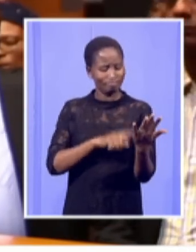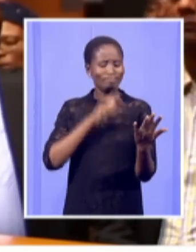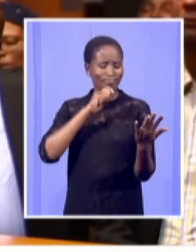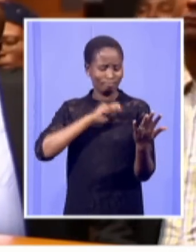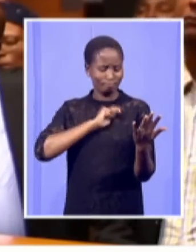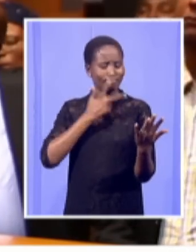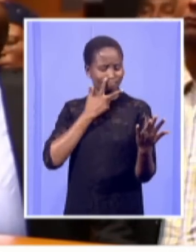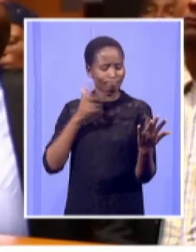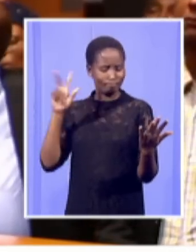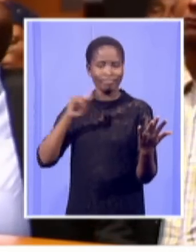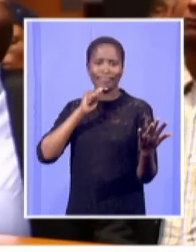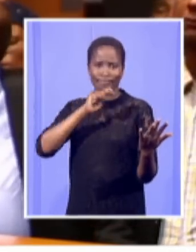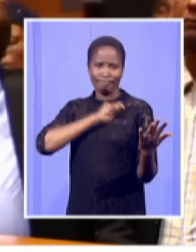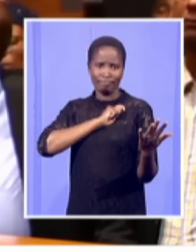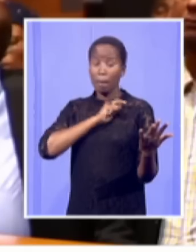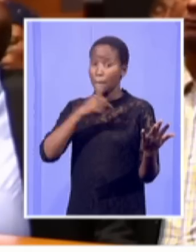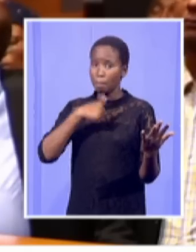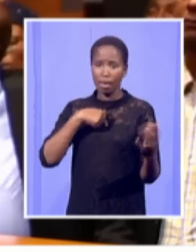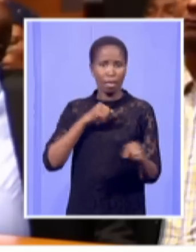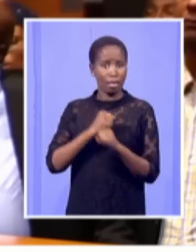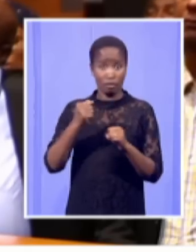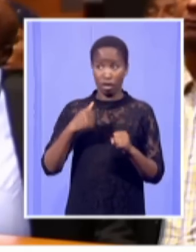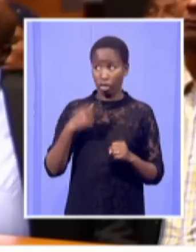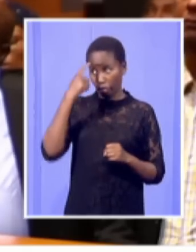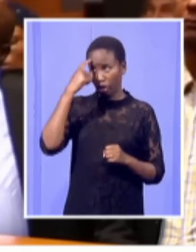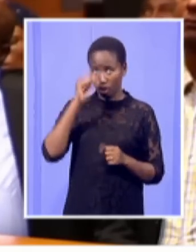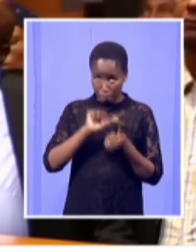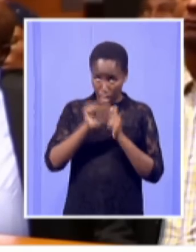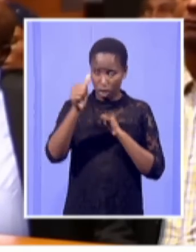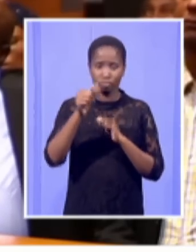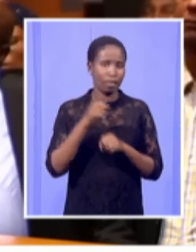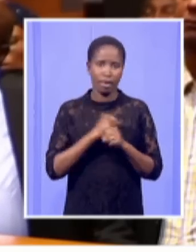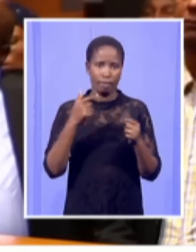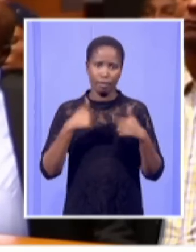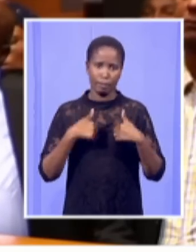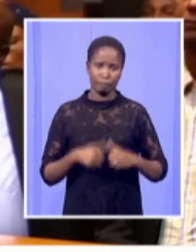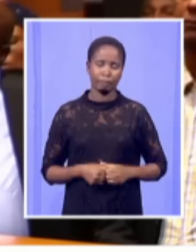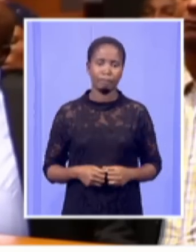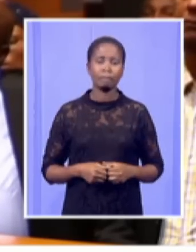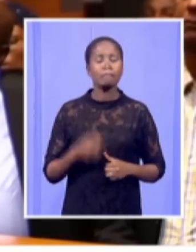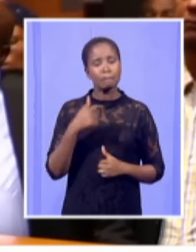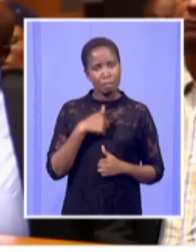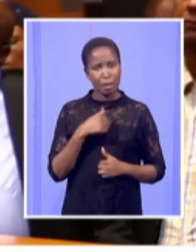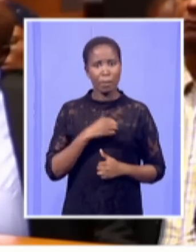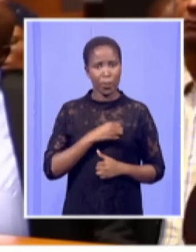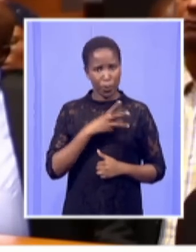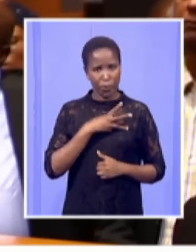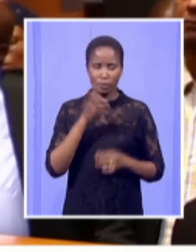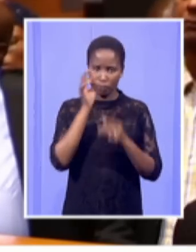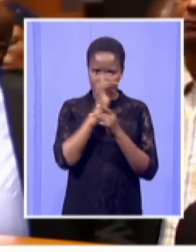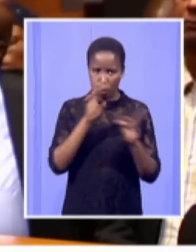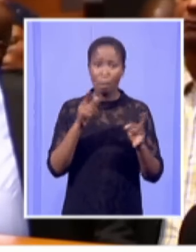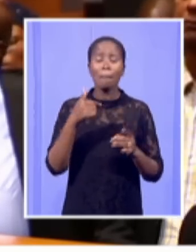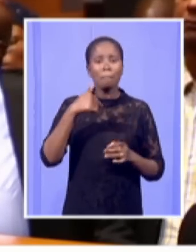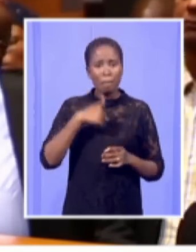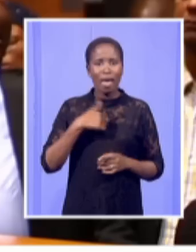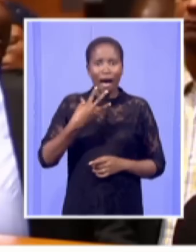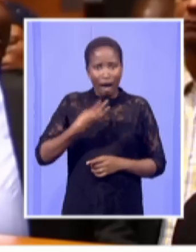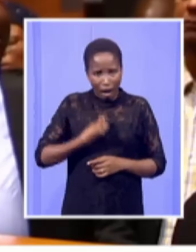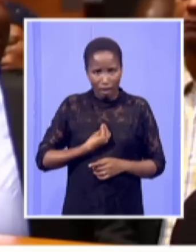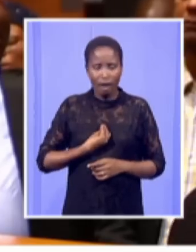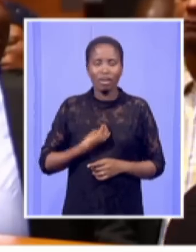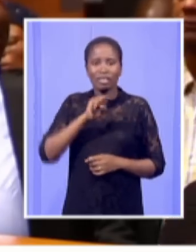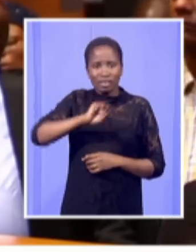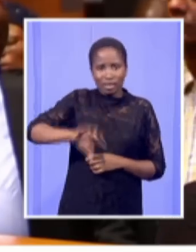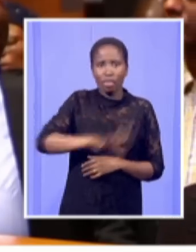evade and or abscond from standing my trial should I be prosecuted. I wish to record that I hold a valid South African passport with the